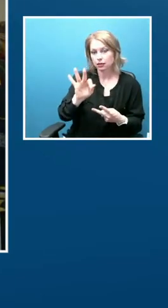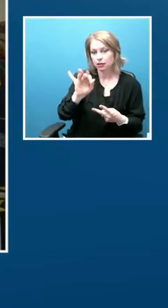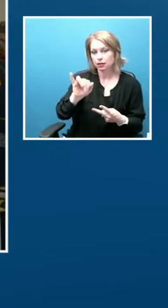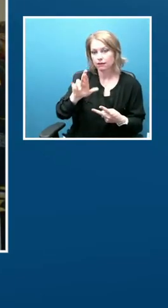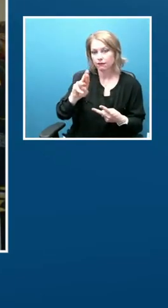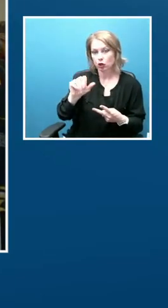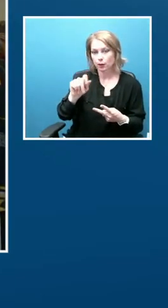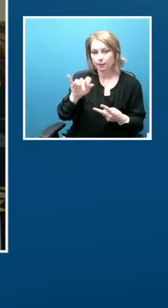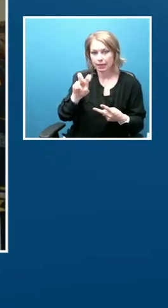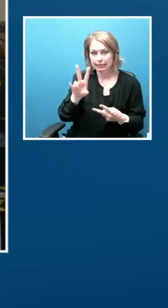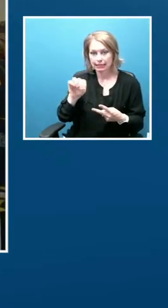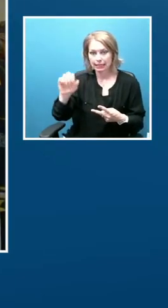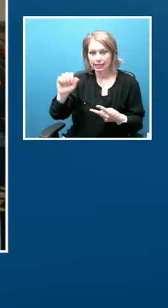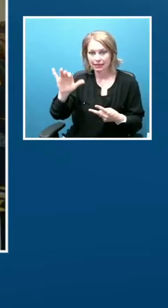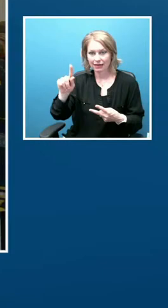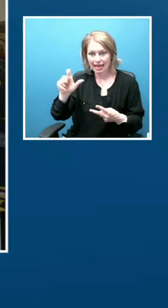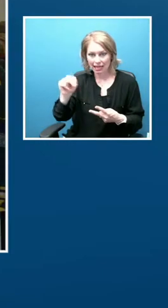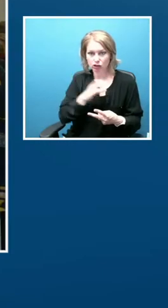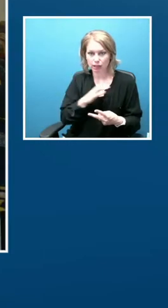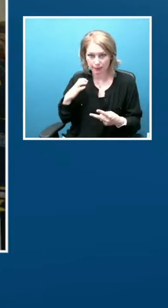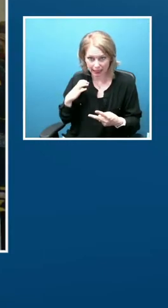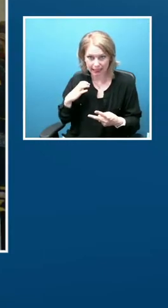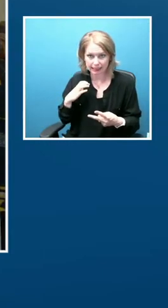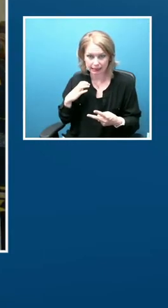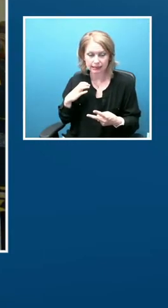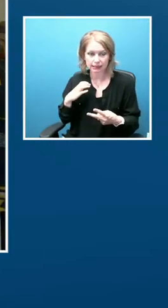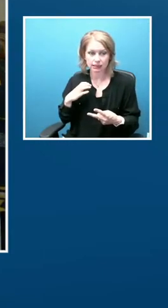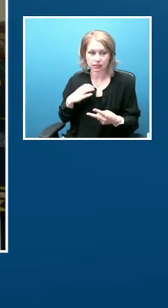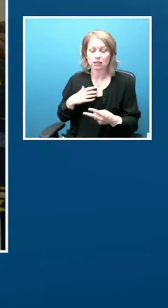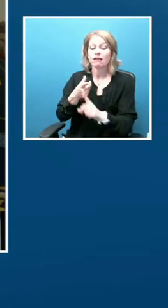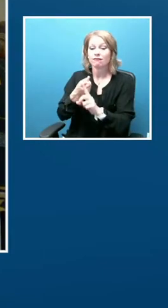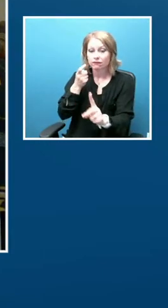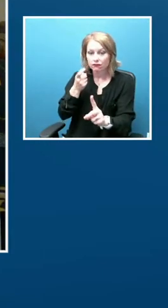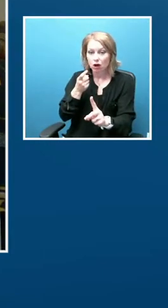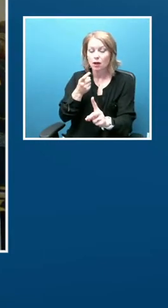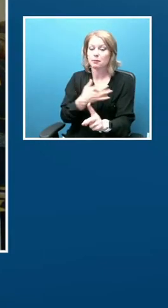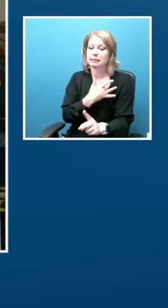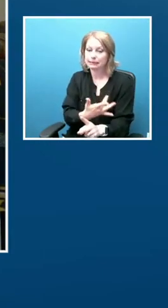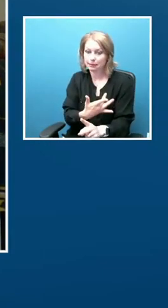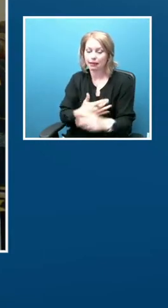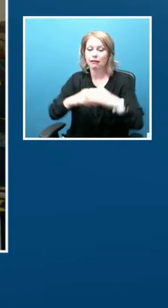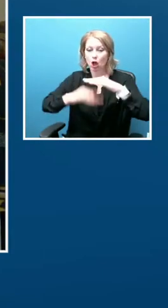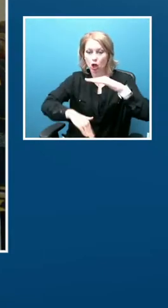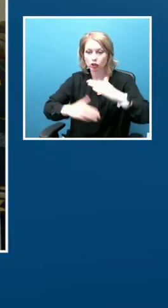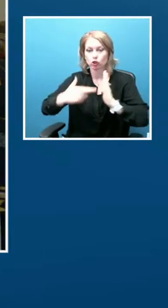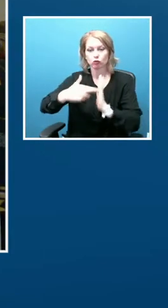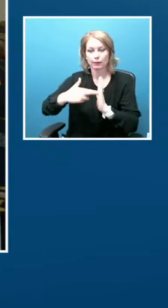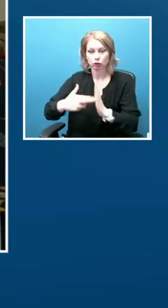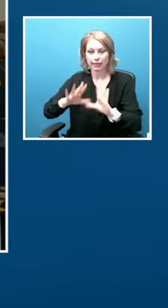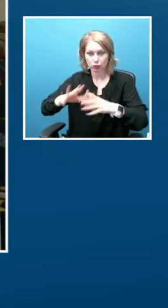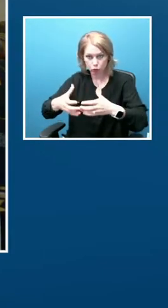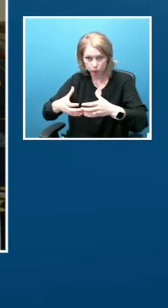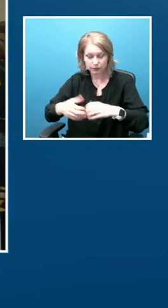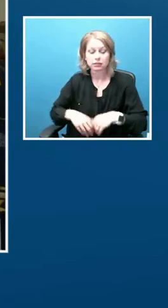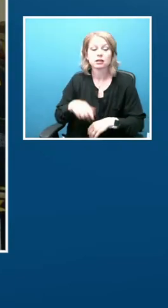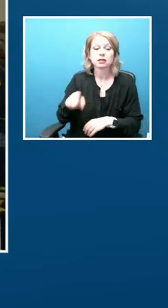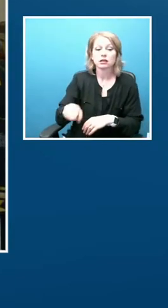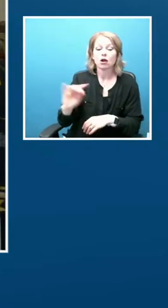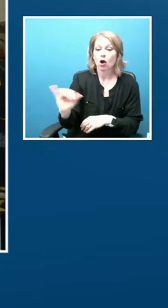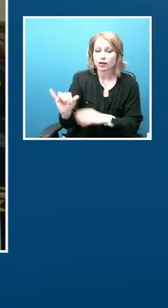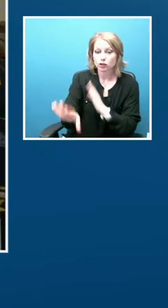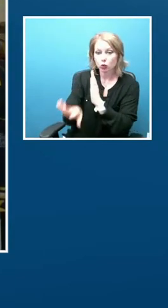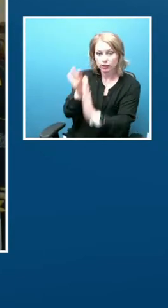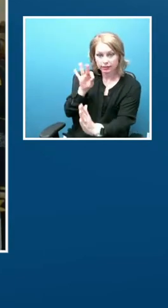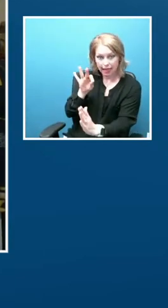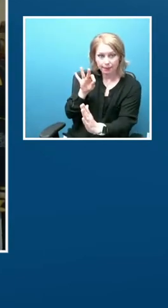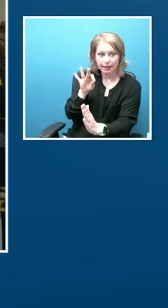of West Virginia Democrats from traditionally underrepresented groups to nominate additional diverse members of the